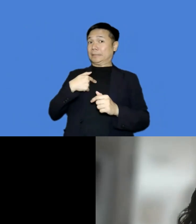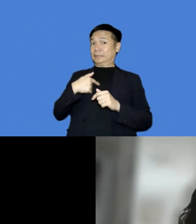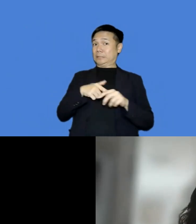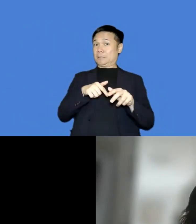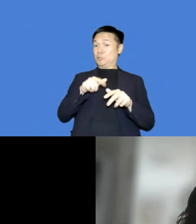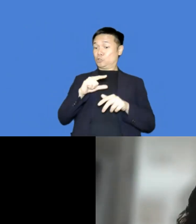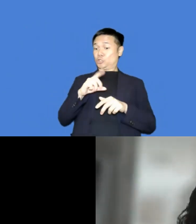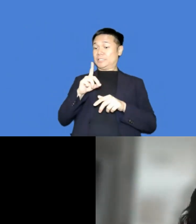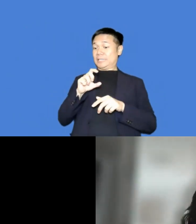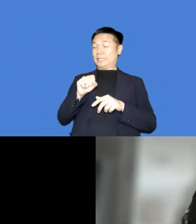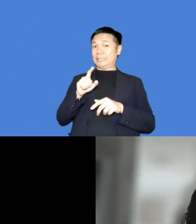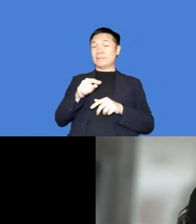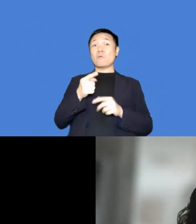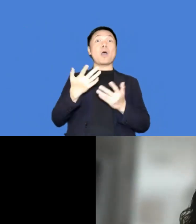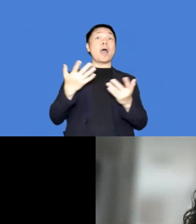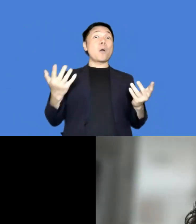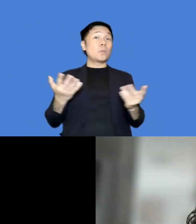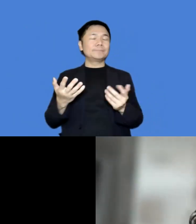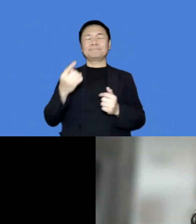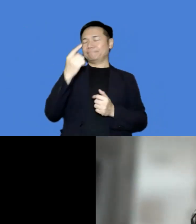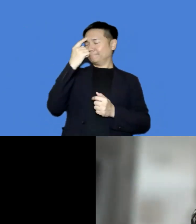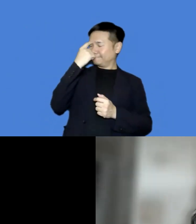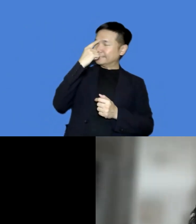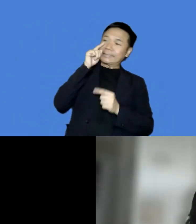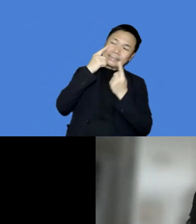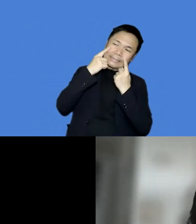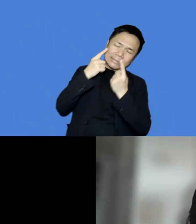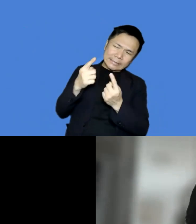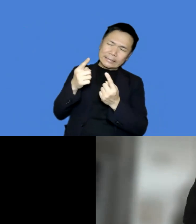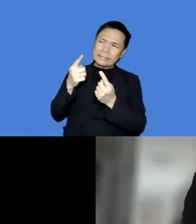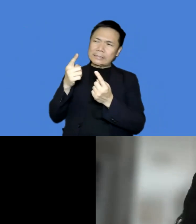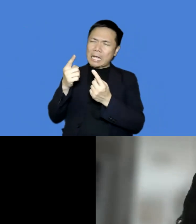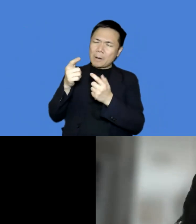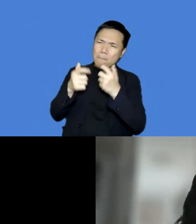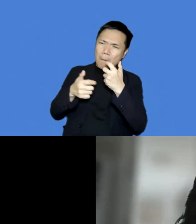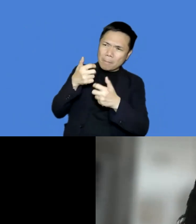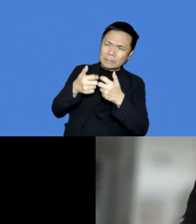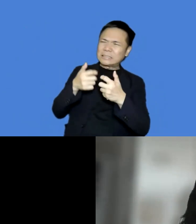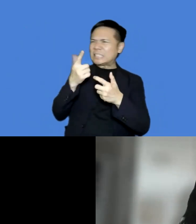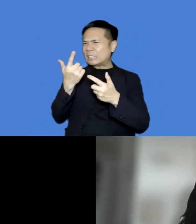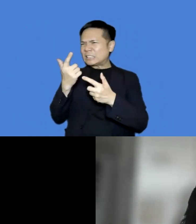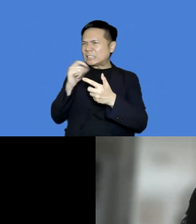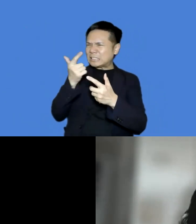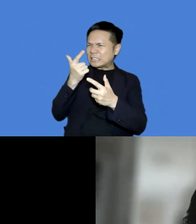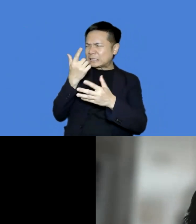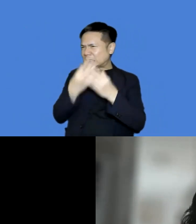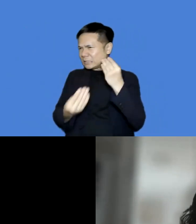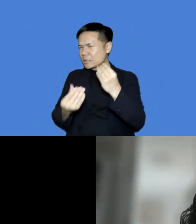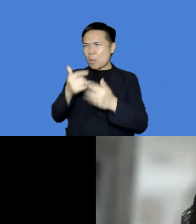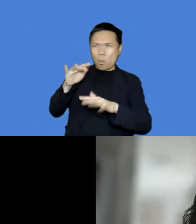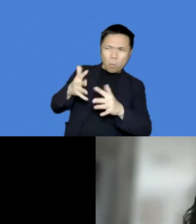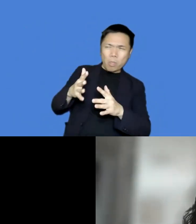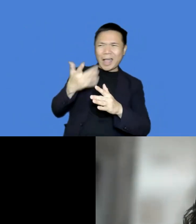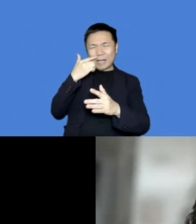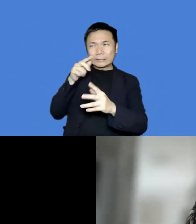a role in identifying and addressing these gaps. So I'll also